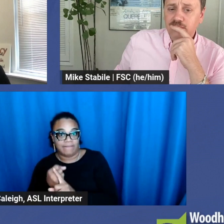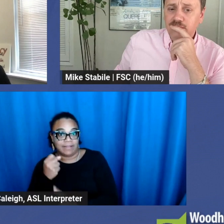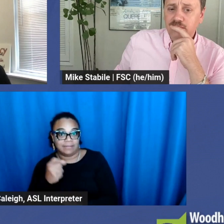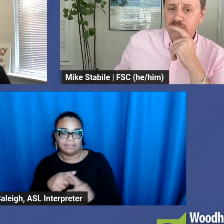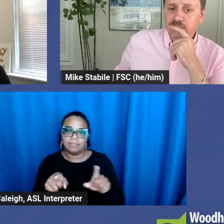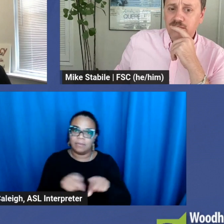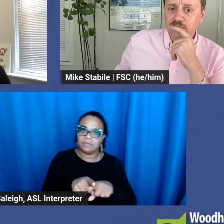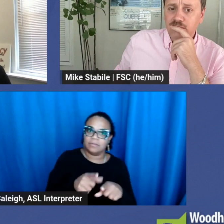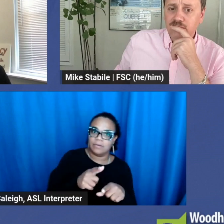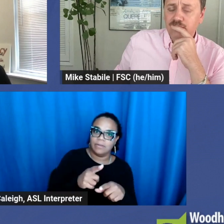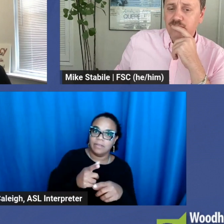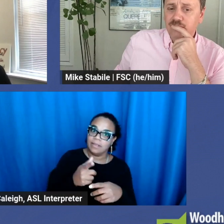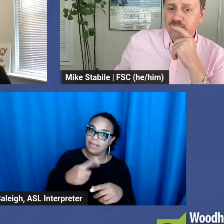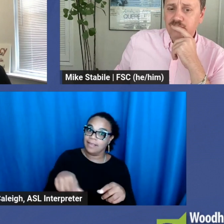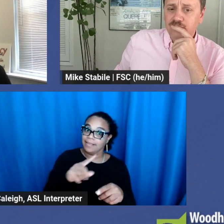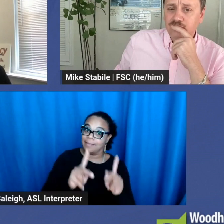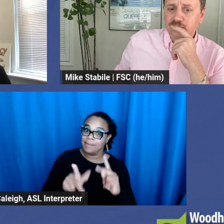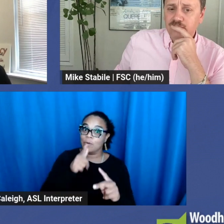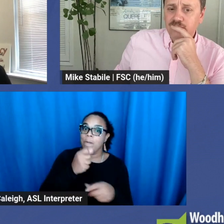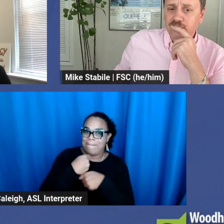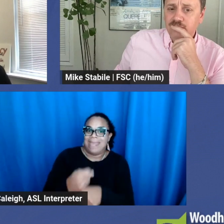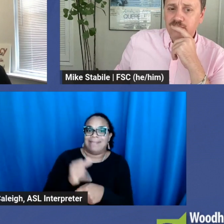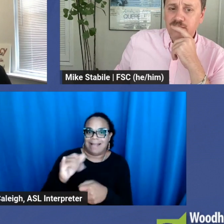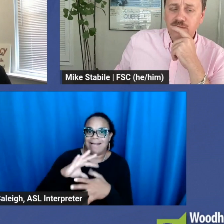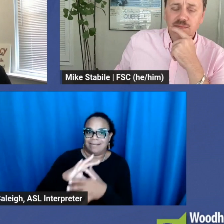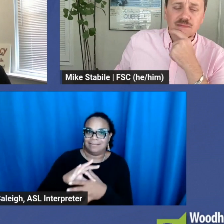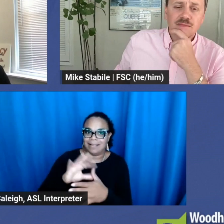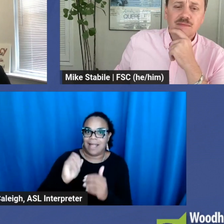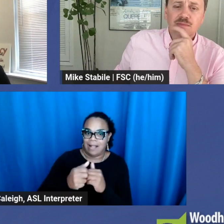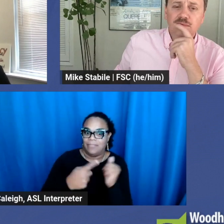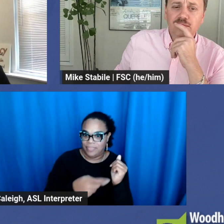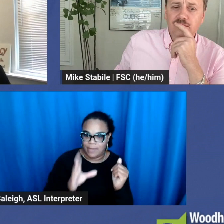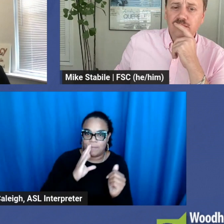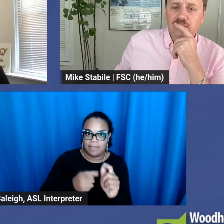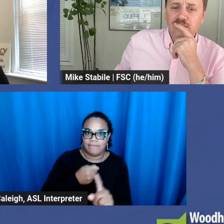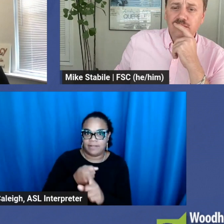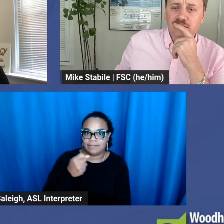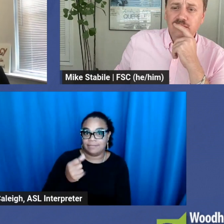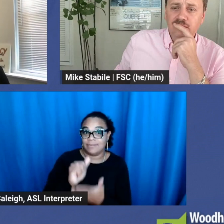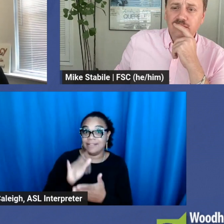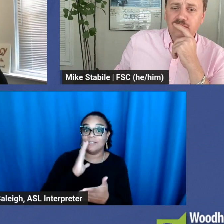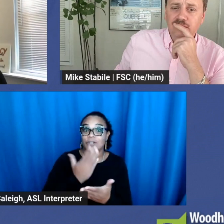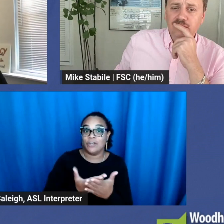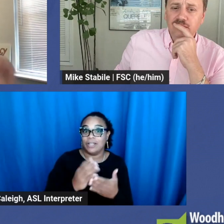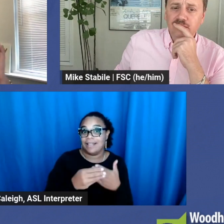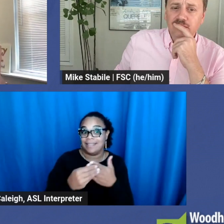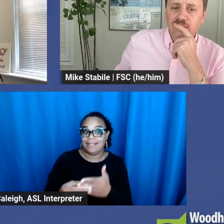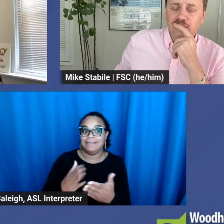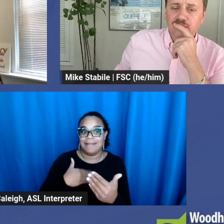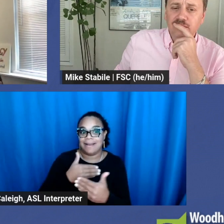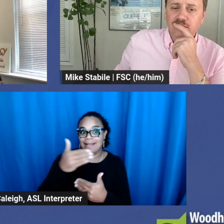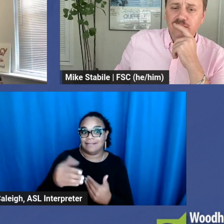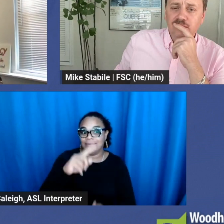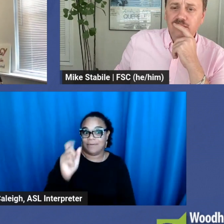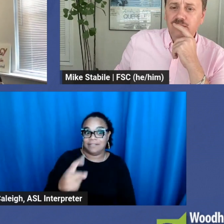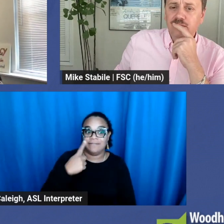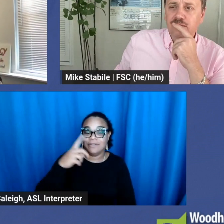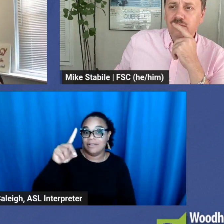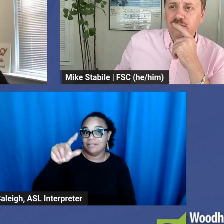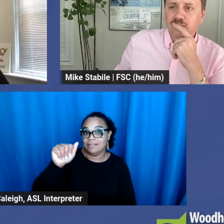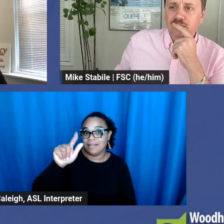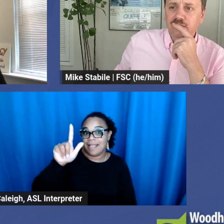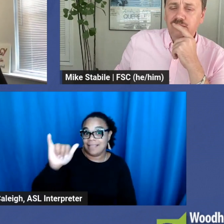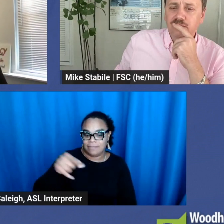producers, right? And so that's a good segue for my next question for Daly. Daly, you've been